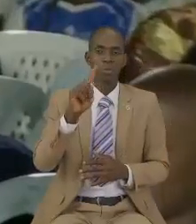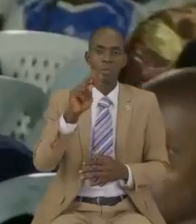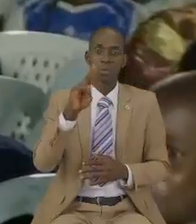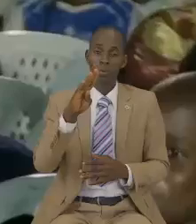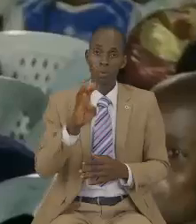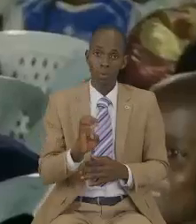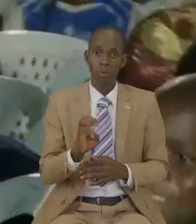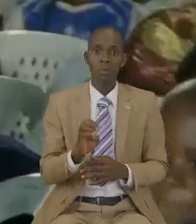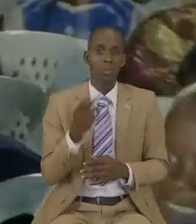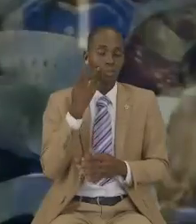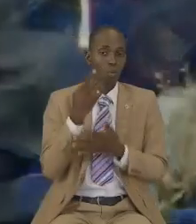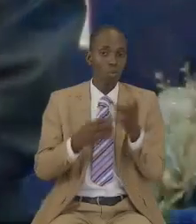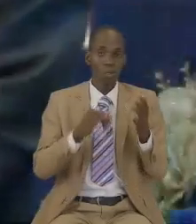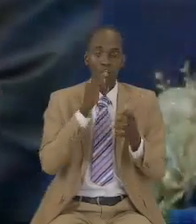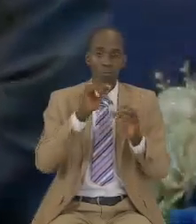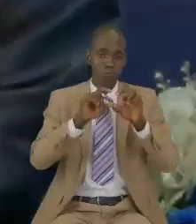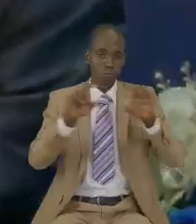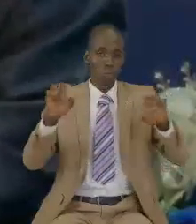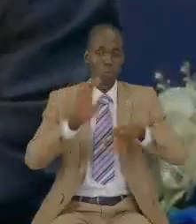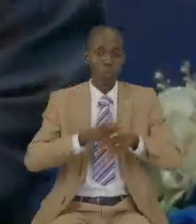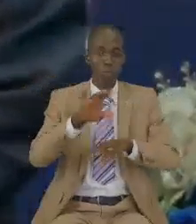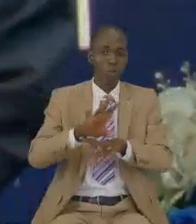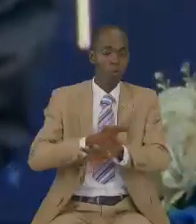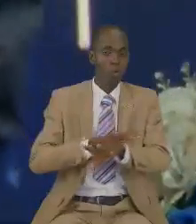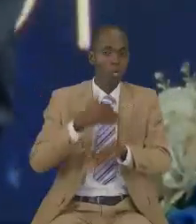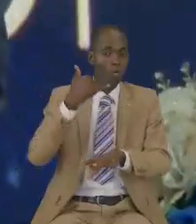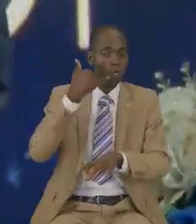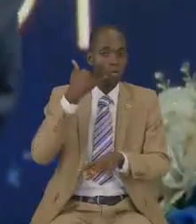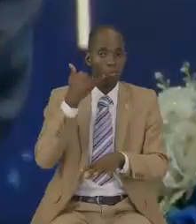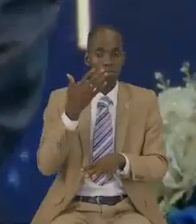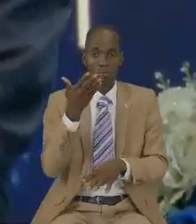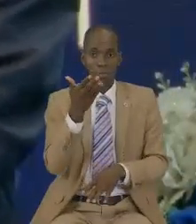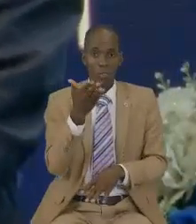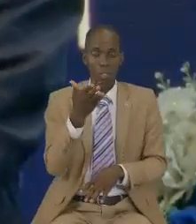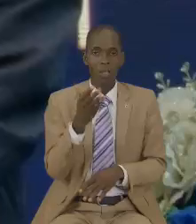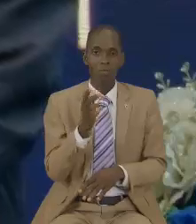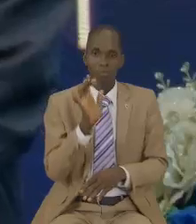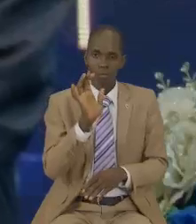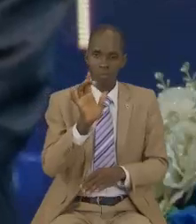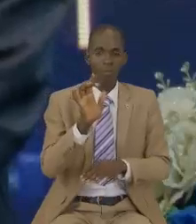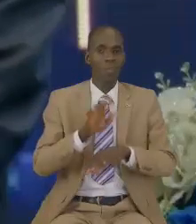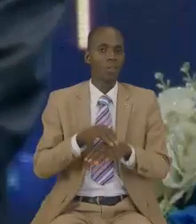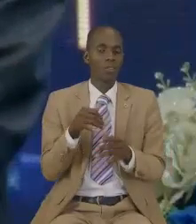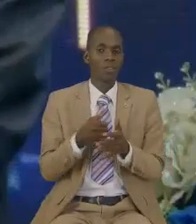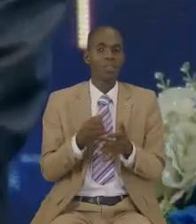sleeve and help them to fill their names and their addresses correctly.